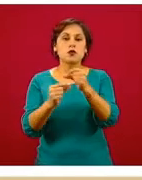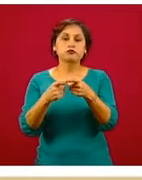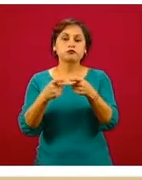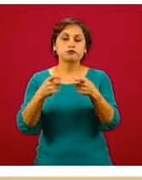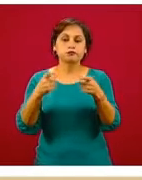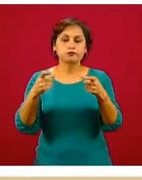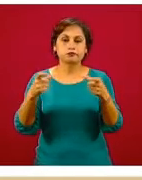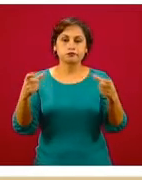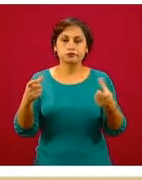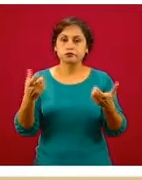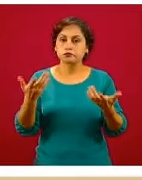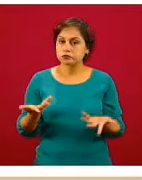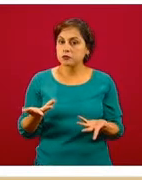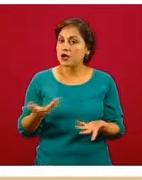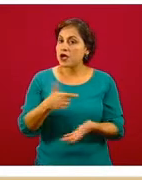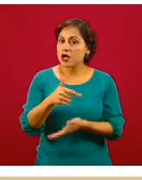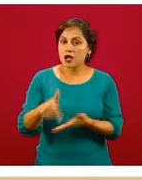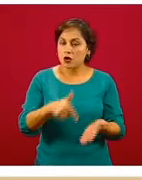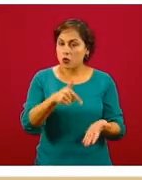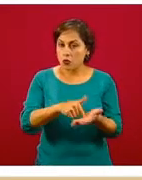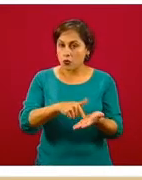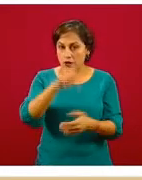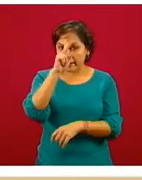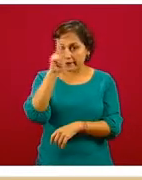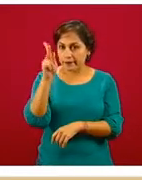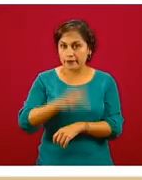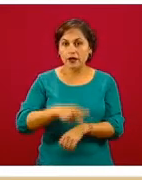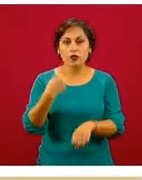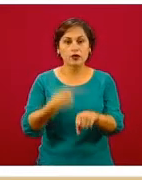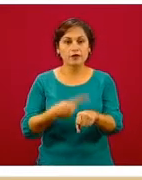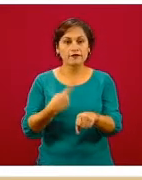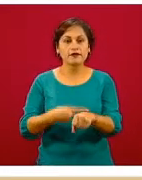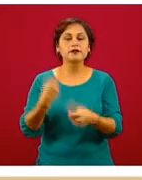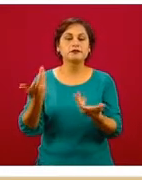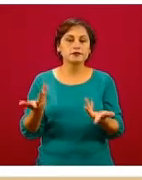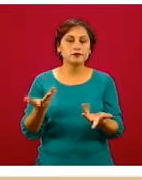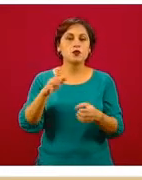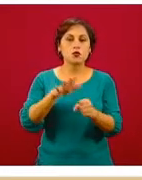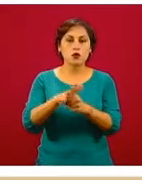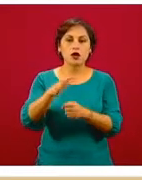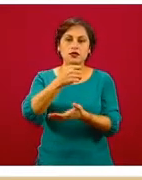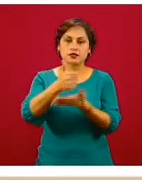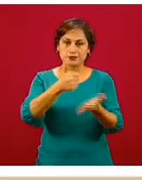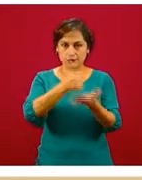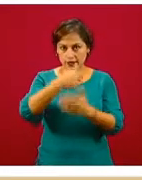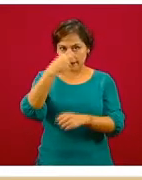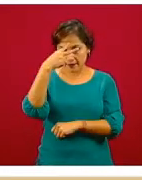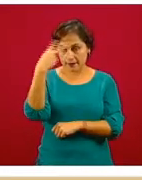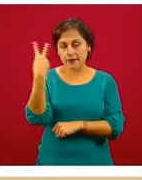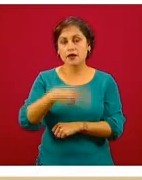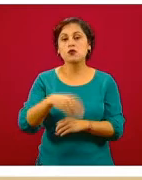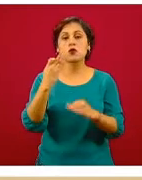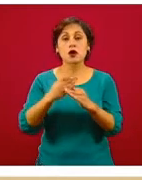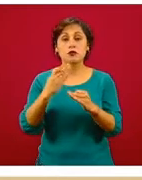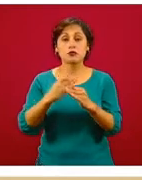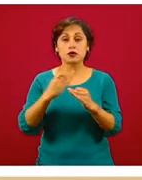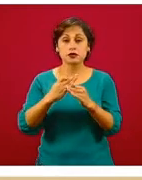continuing to still go up. The greatest activity, as we said before, is in the Valley of